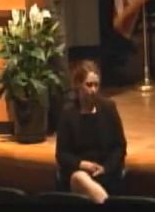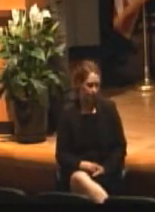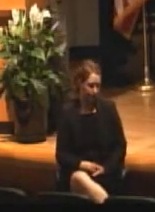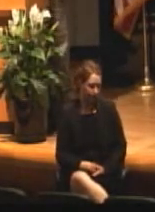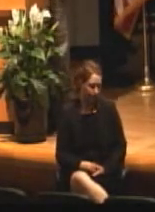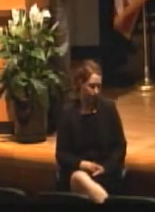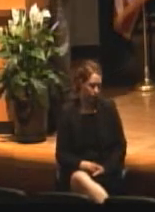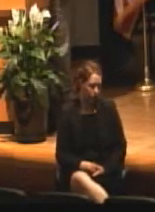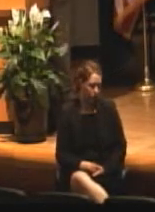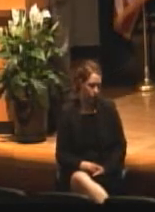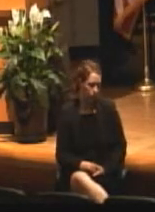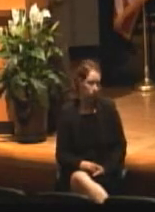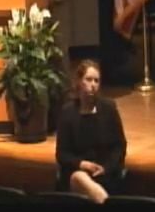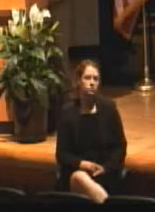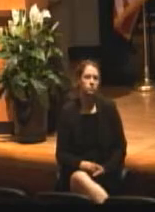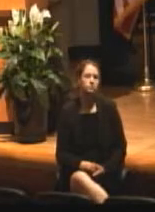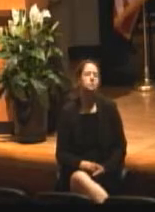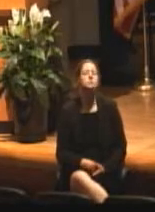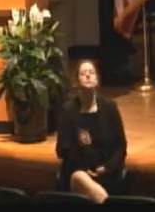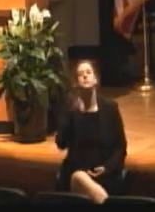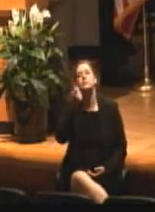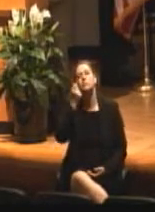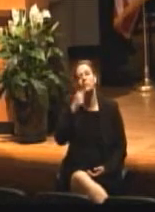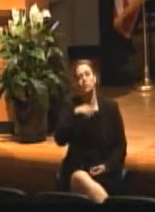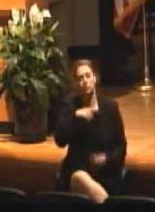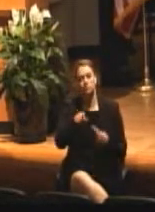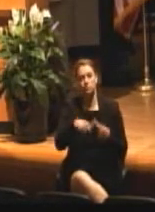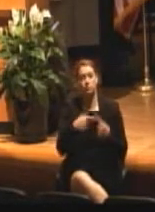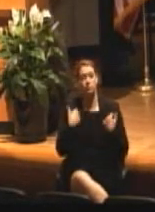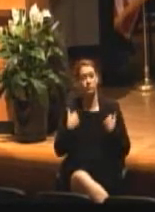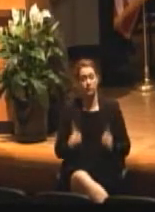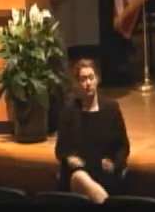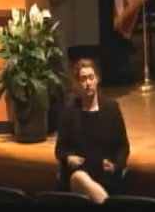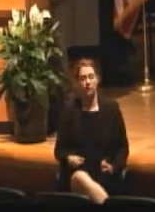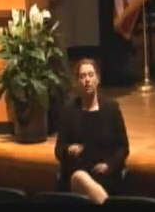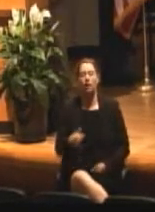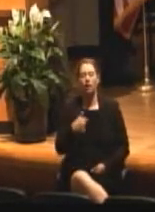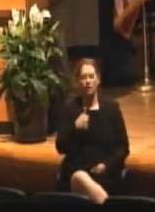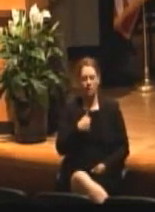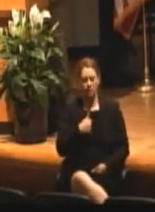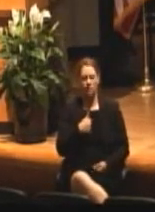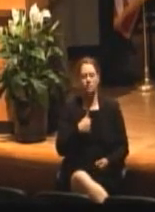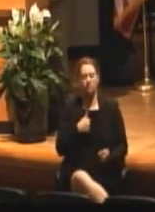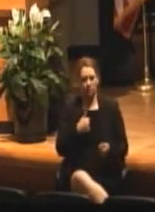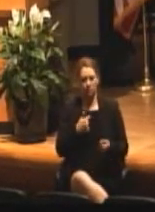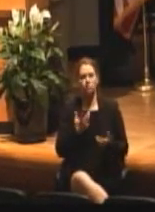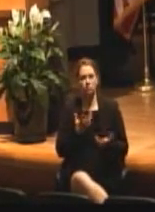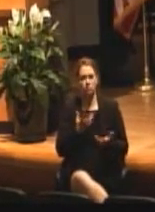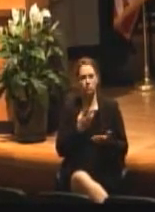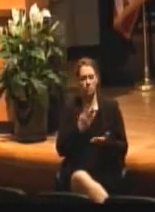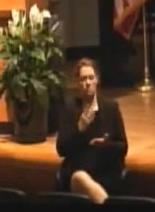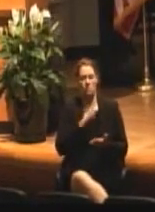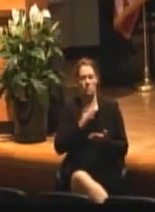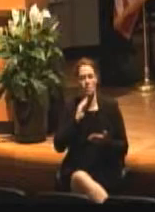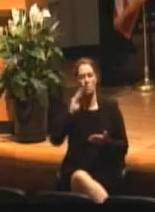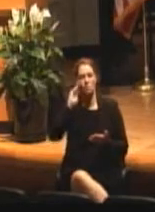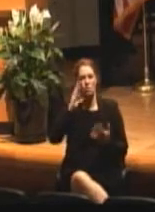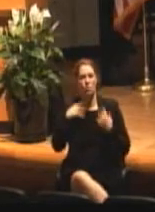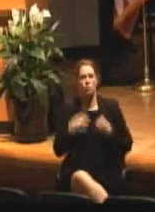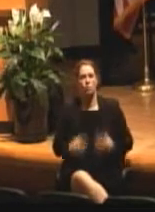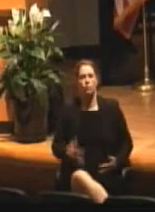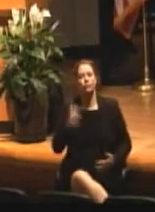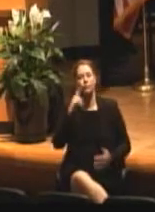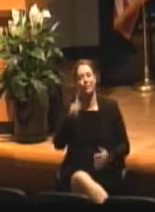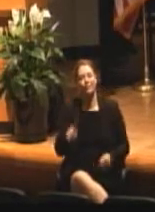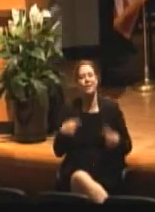A little bit about me, obviously, like I said, I've been at Equitable for quite a while, so we'll kind of go over it. I'm gonna just start with a